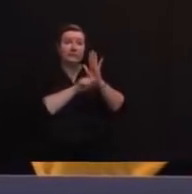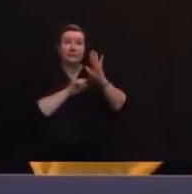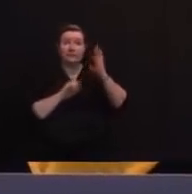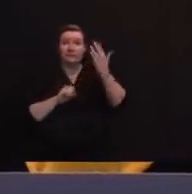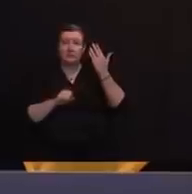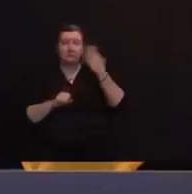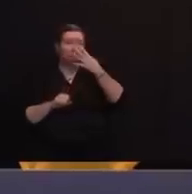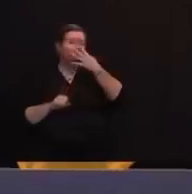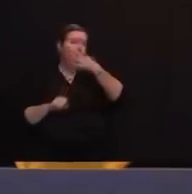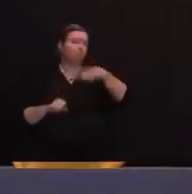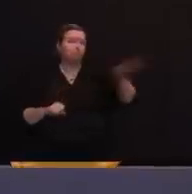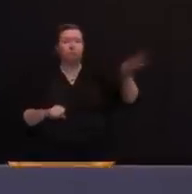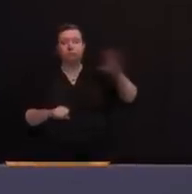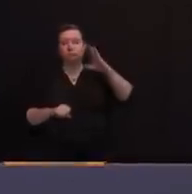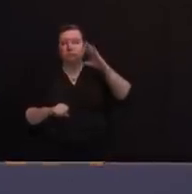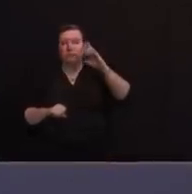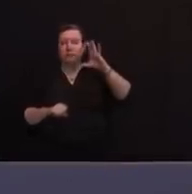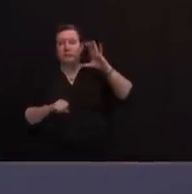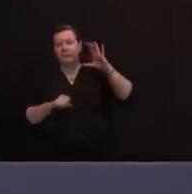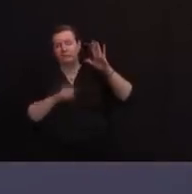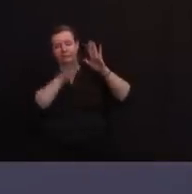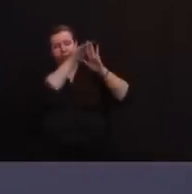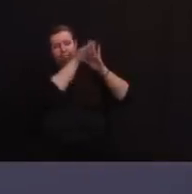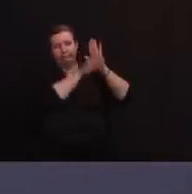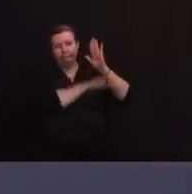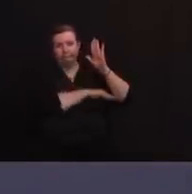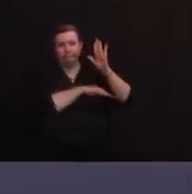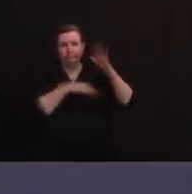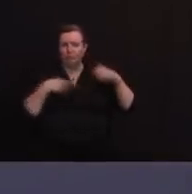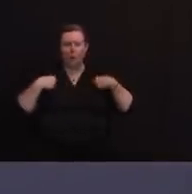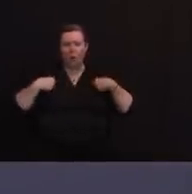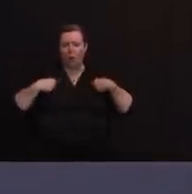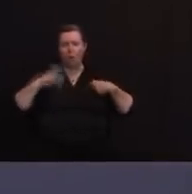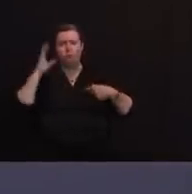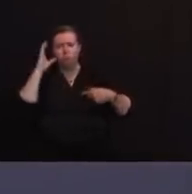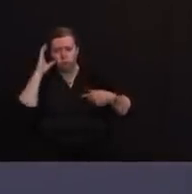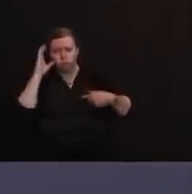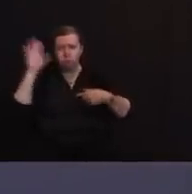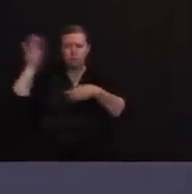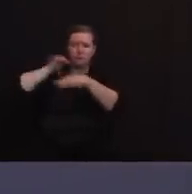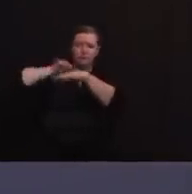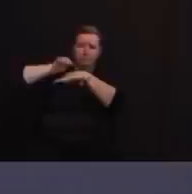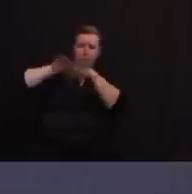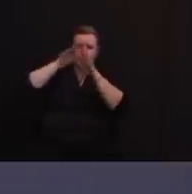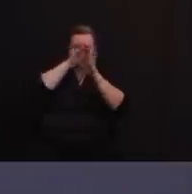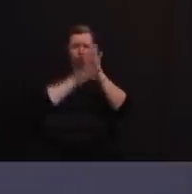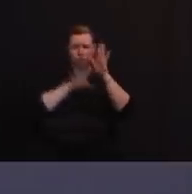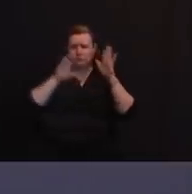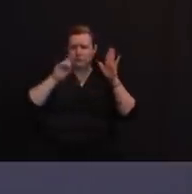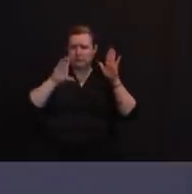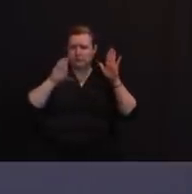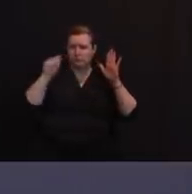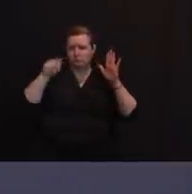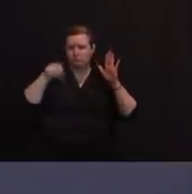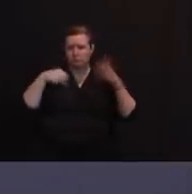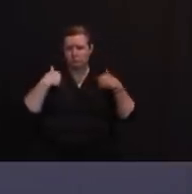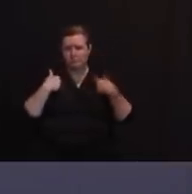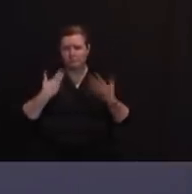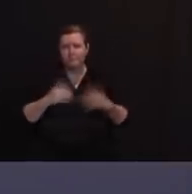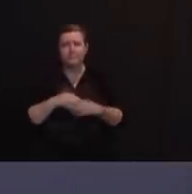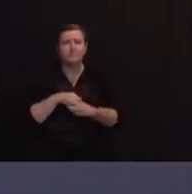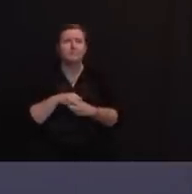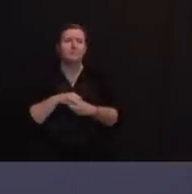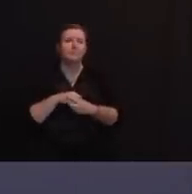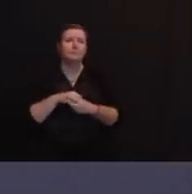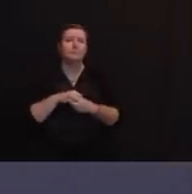not doing. Yeah. Thank you, Matt. Do you have anything, sir? Please. A couple of quick ones from News 12 New Jersey's Marcy Rubin, and